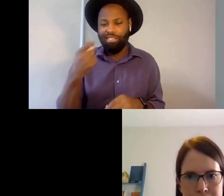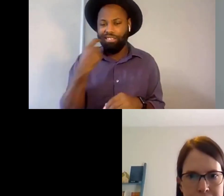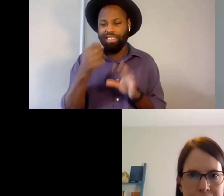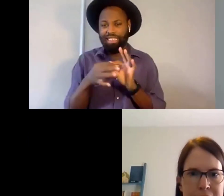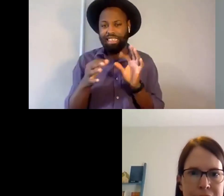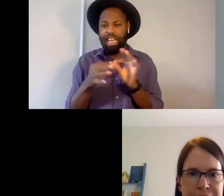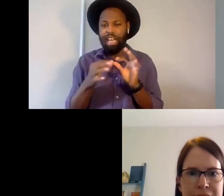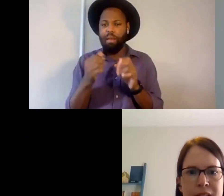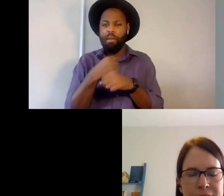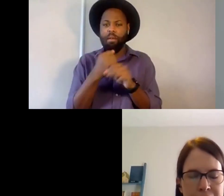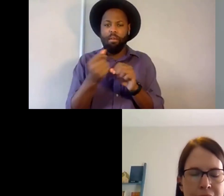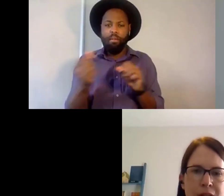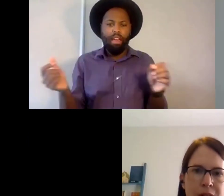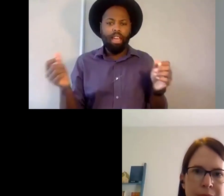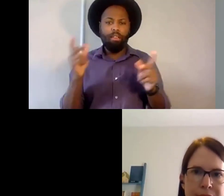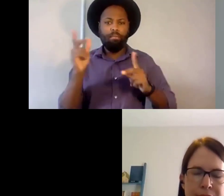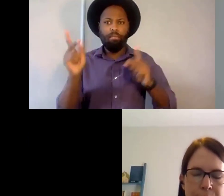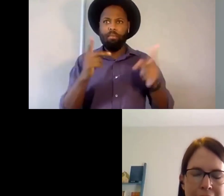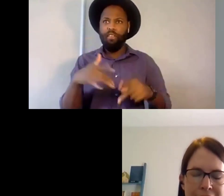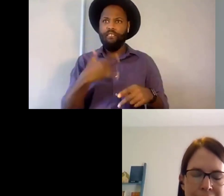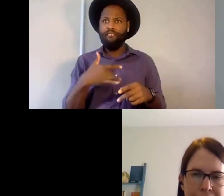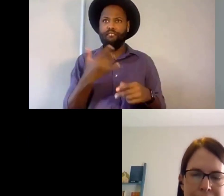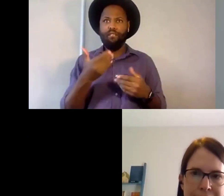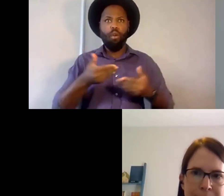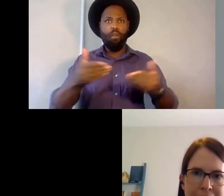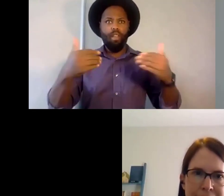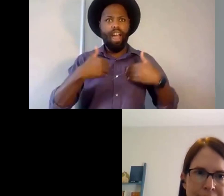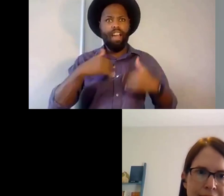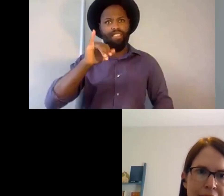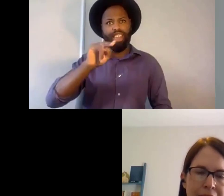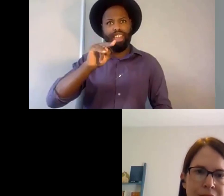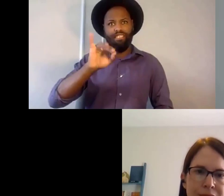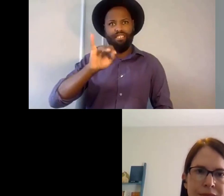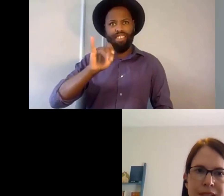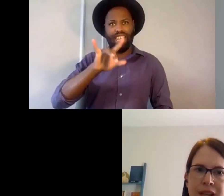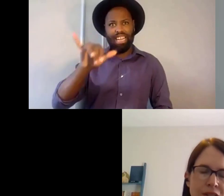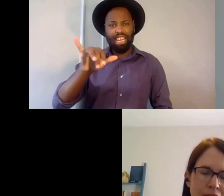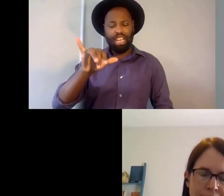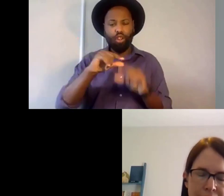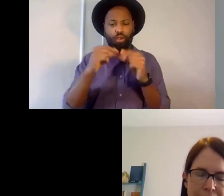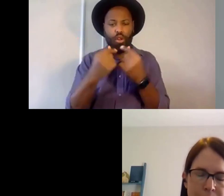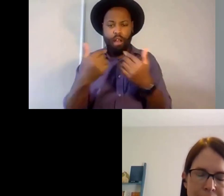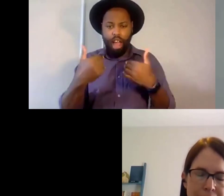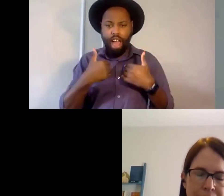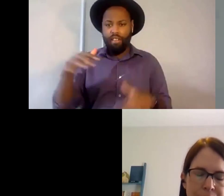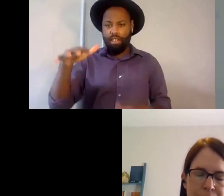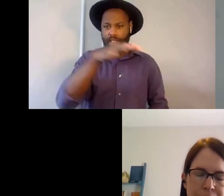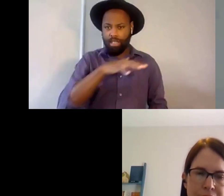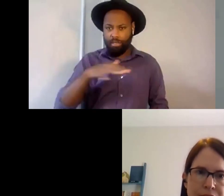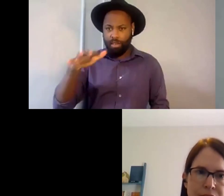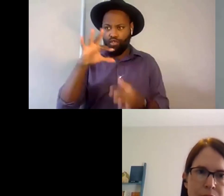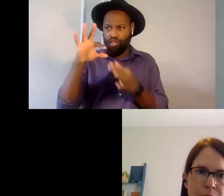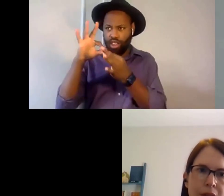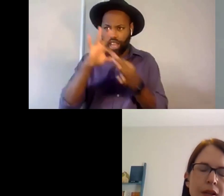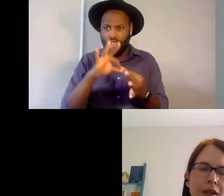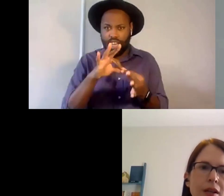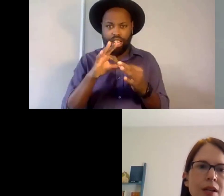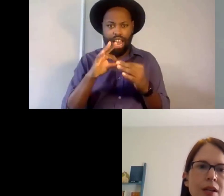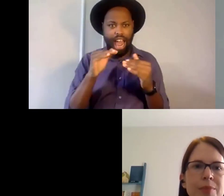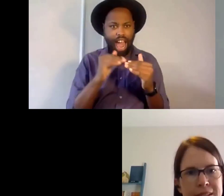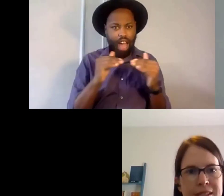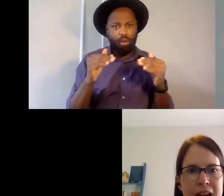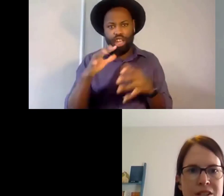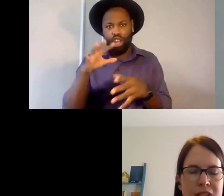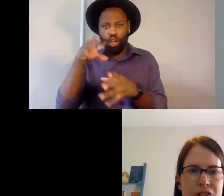So like Seretha said, affinity groups, so having space to have discussions around equity and inclusion. So